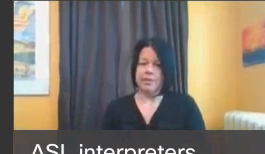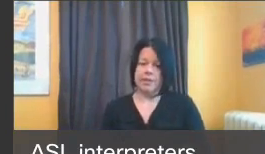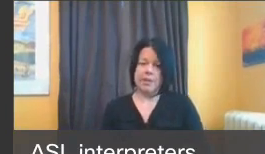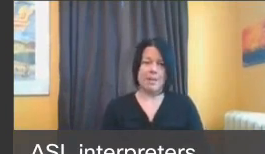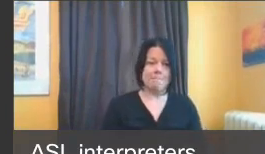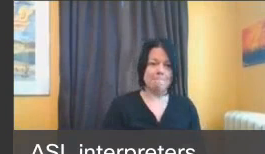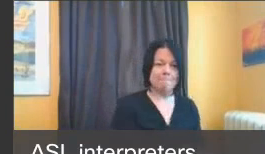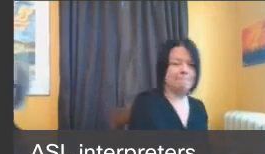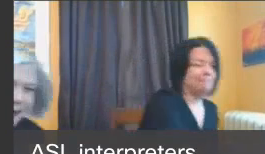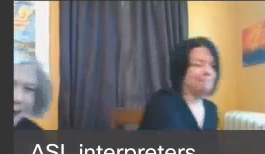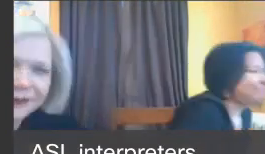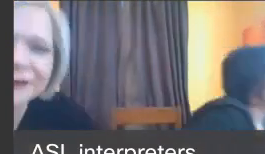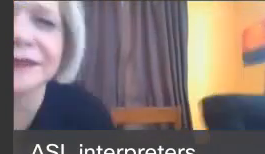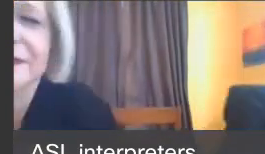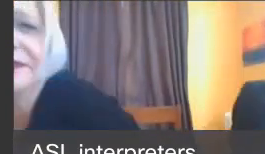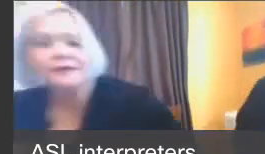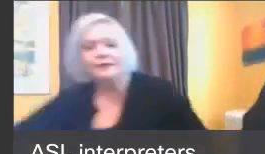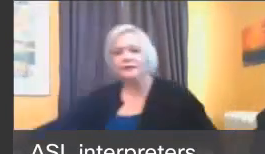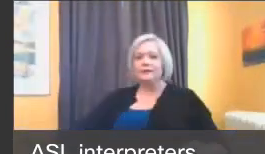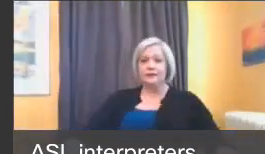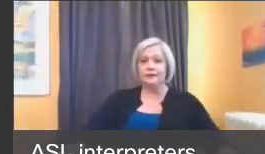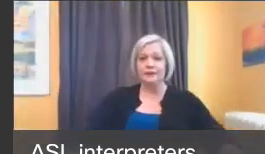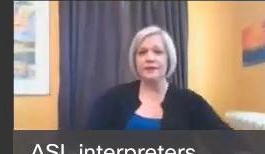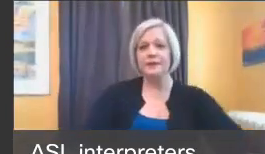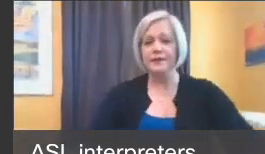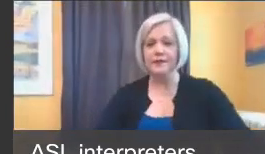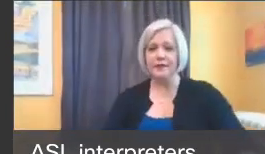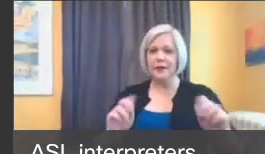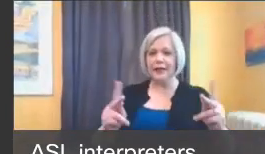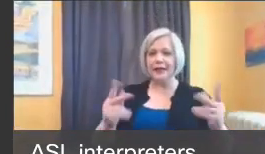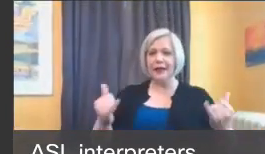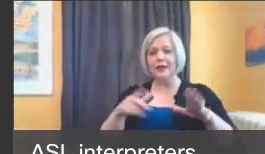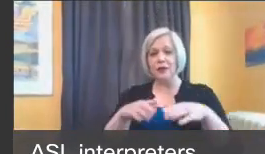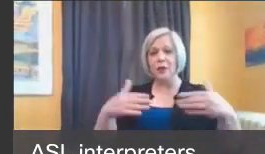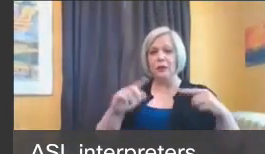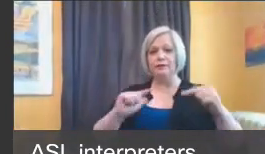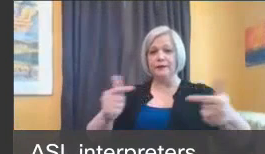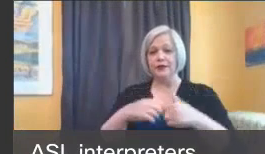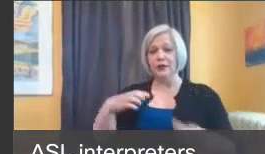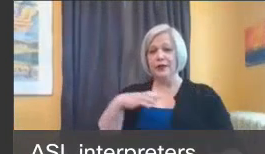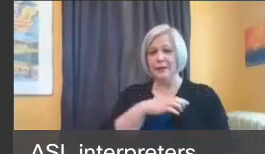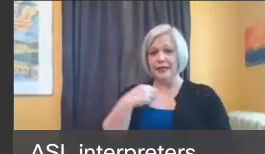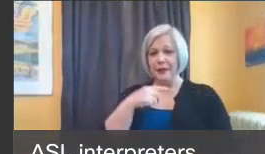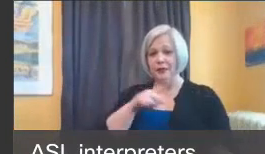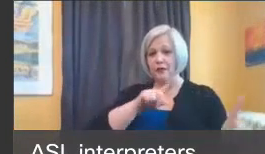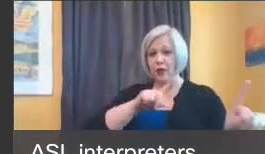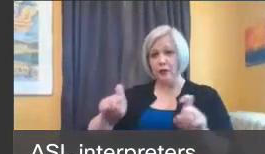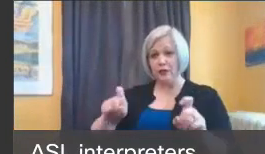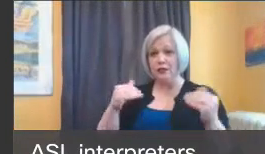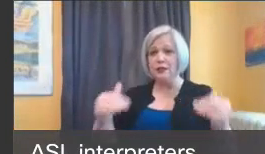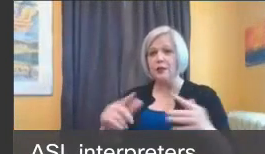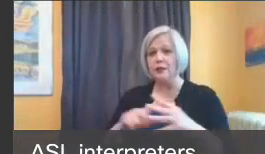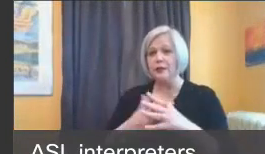Great, thank you. At this time, we'd like to open the floor for committee members to ask questions. We'll go ahead and begin